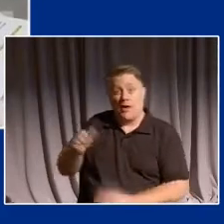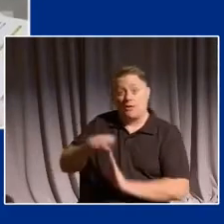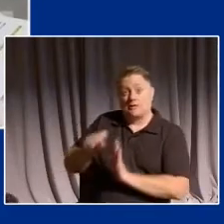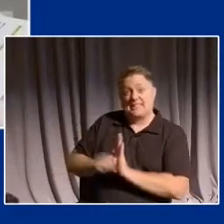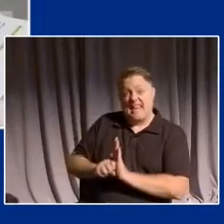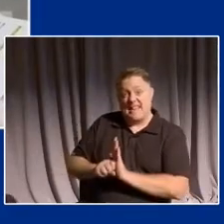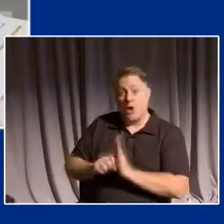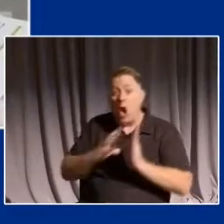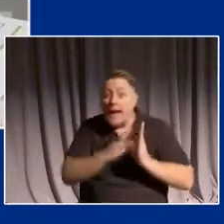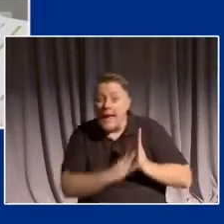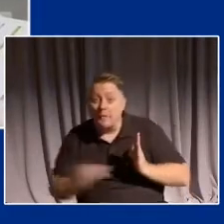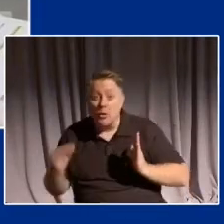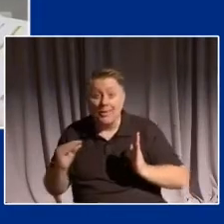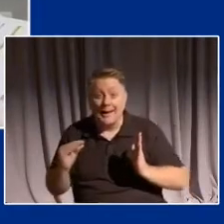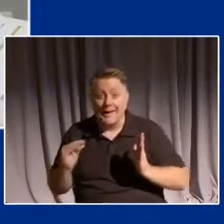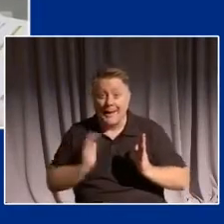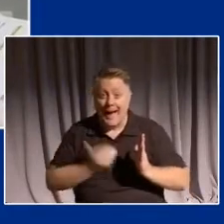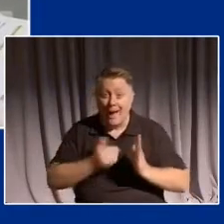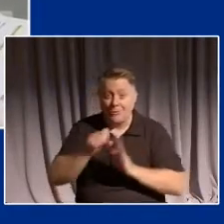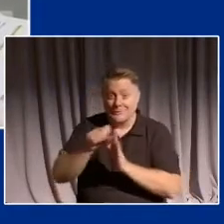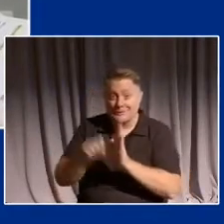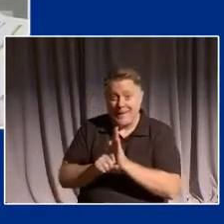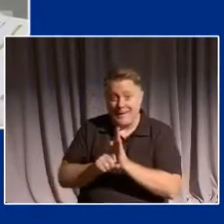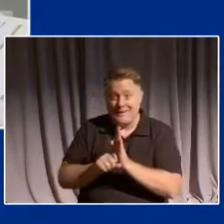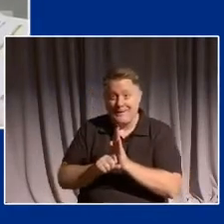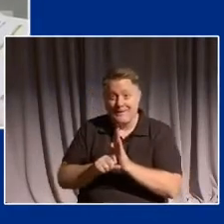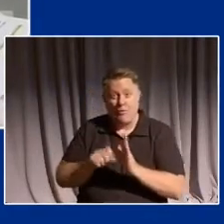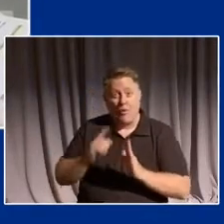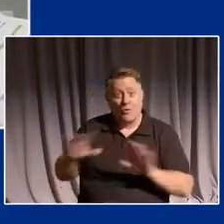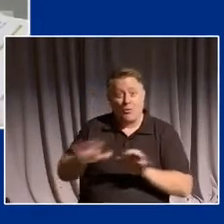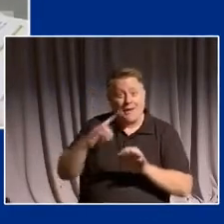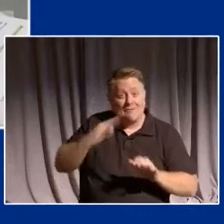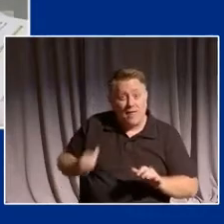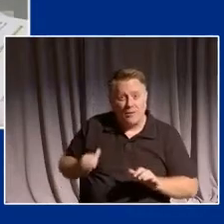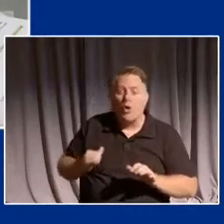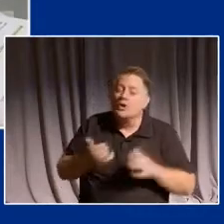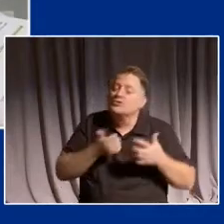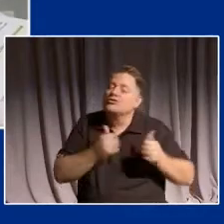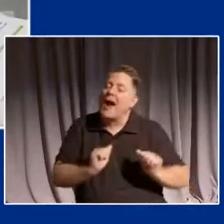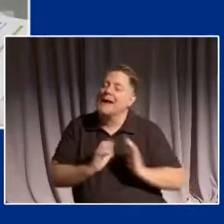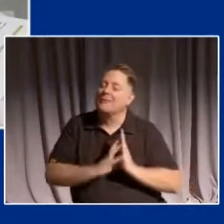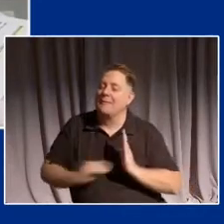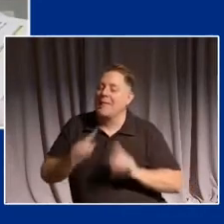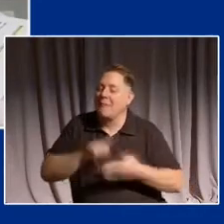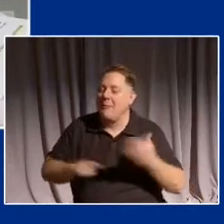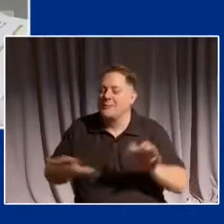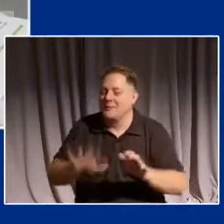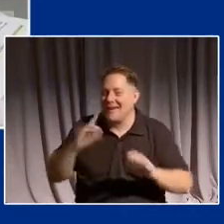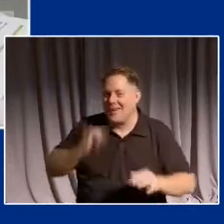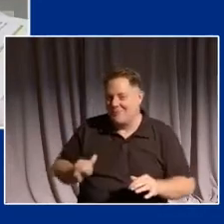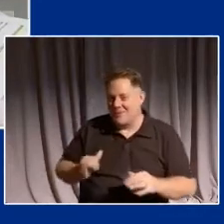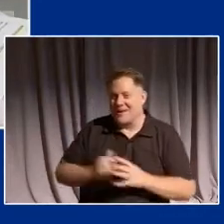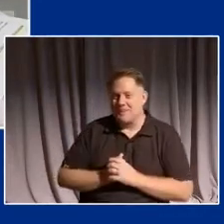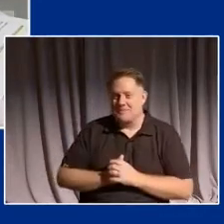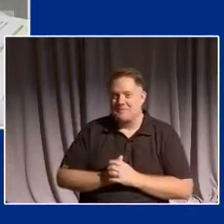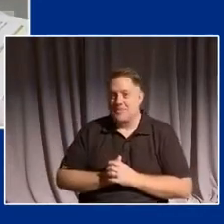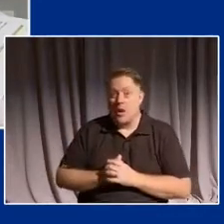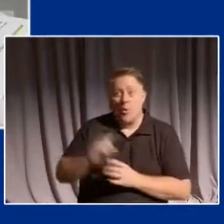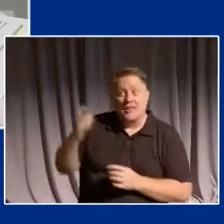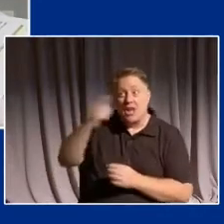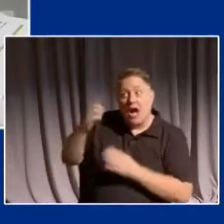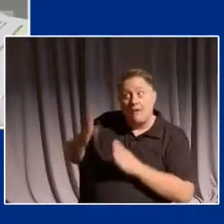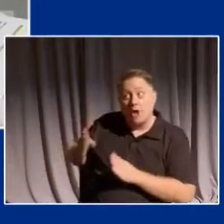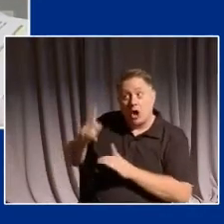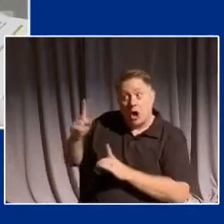states are emulating what we have done in California, or I should say trying to emulate what we have done, what the